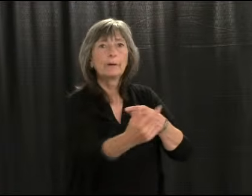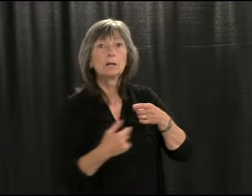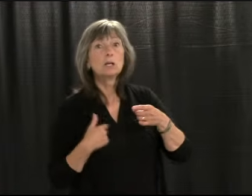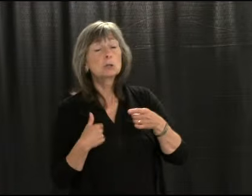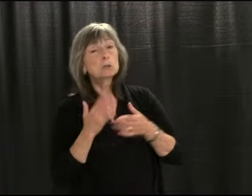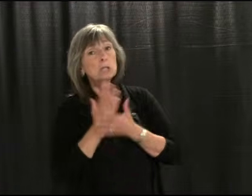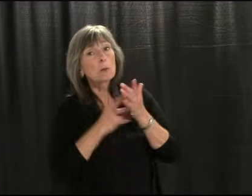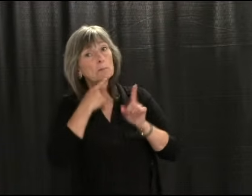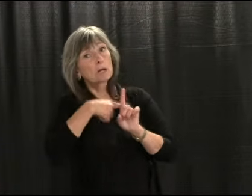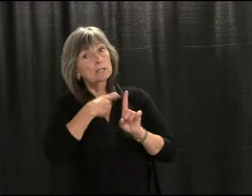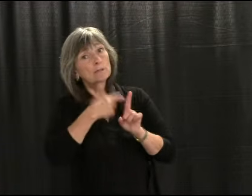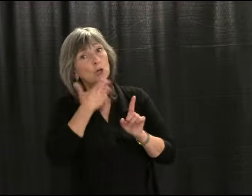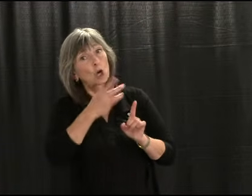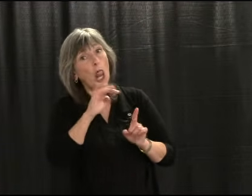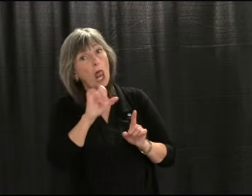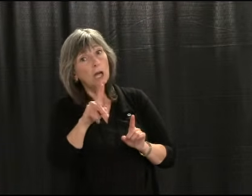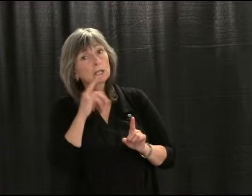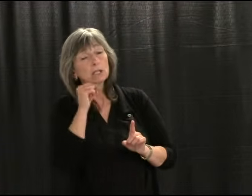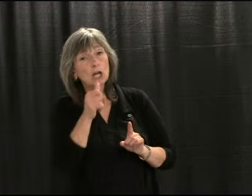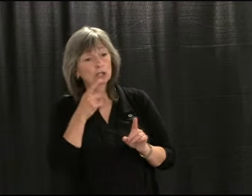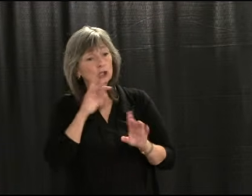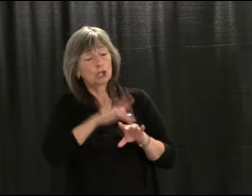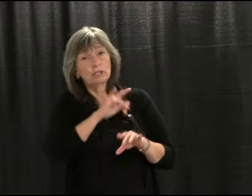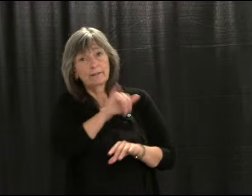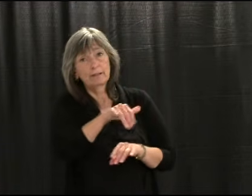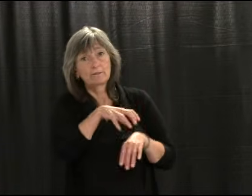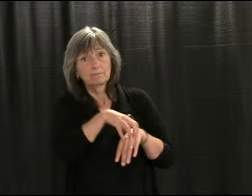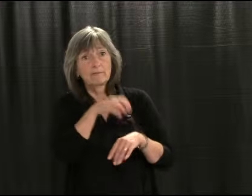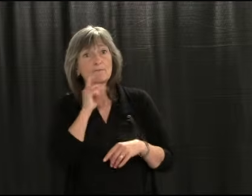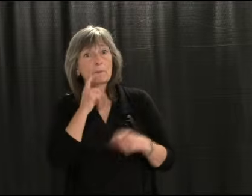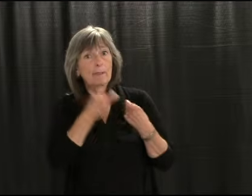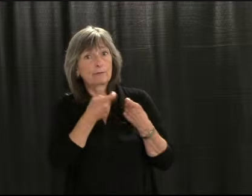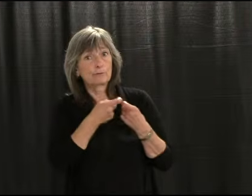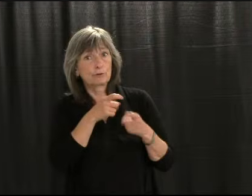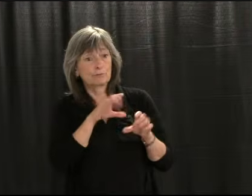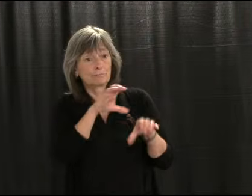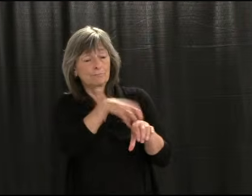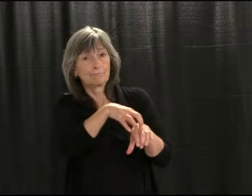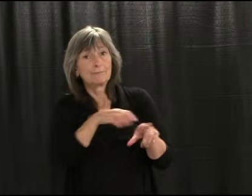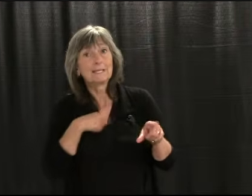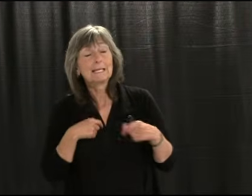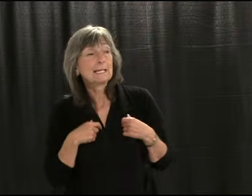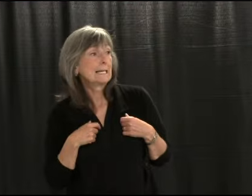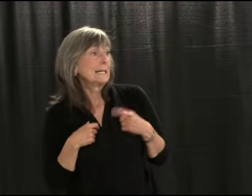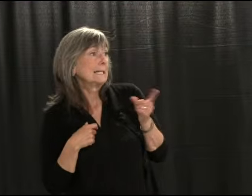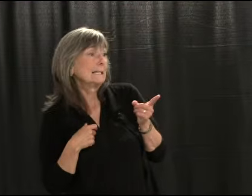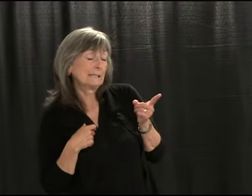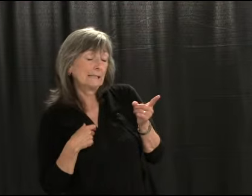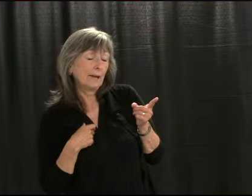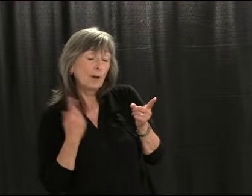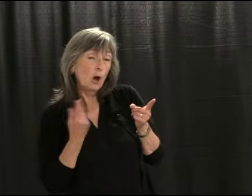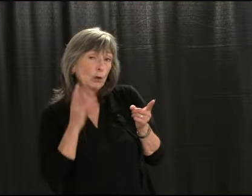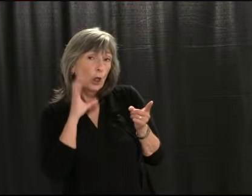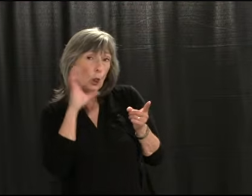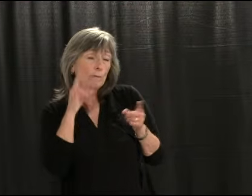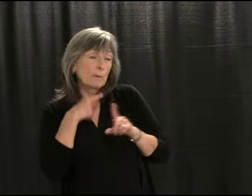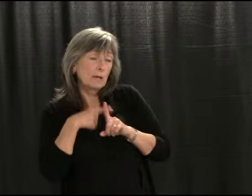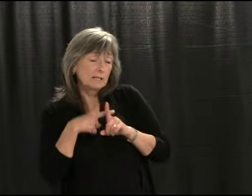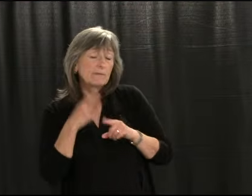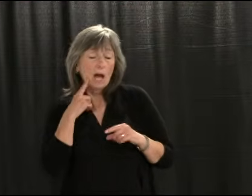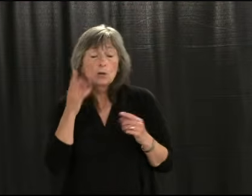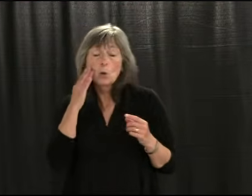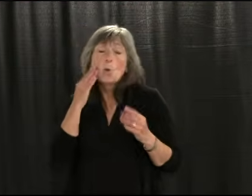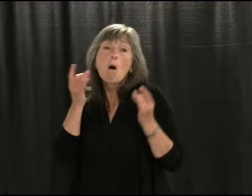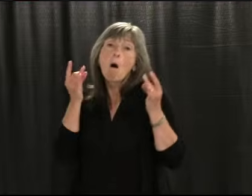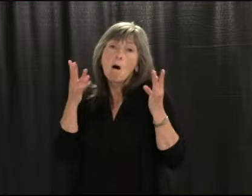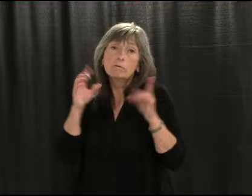luck. Yeah, so, you always keep, for what it's worth, to keep things in perspective. This is obviously a terrible situation that we've gone